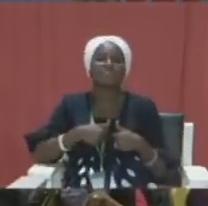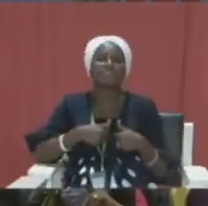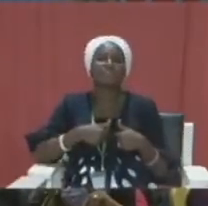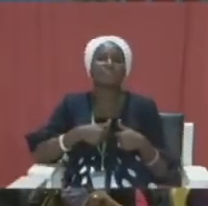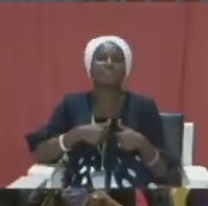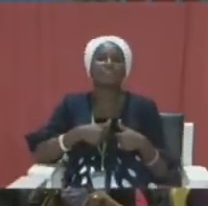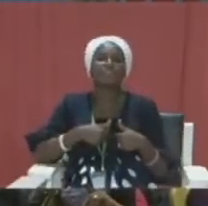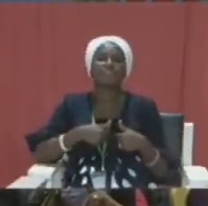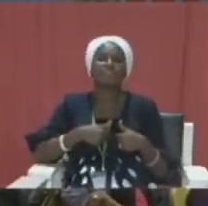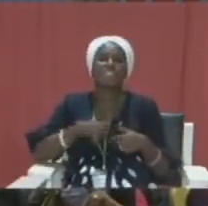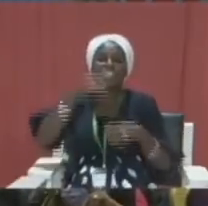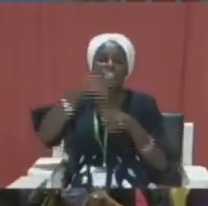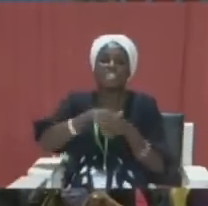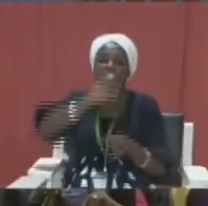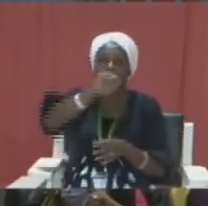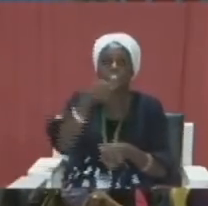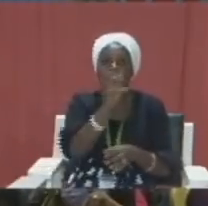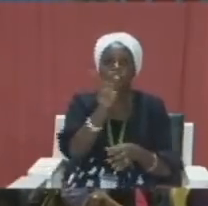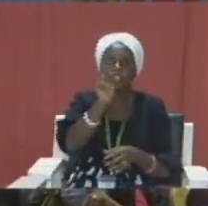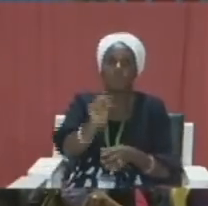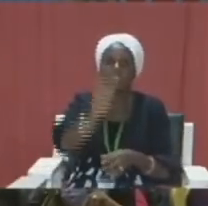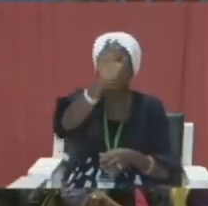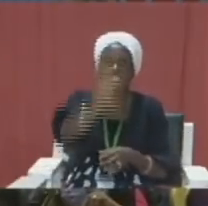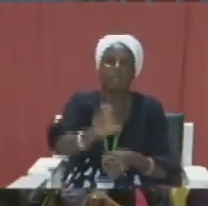In St. John chapter 12,